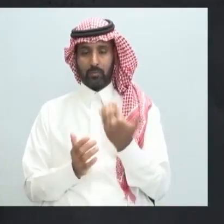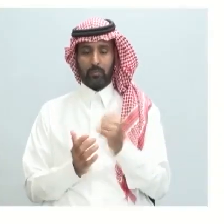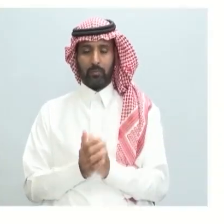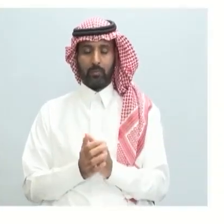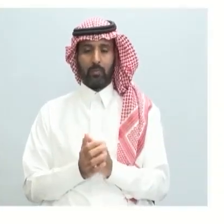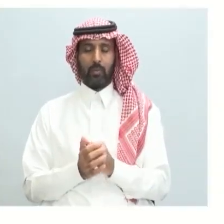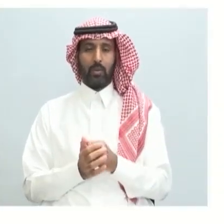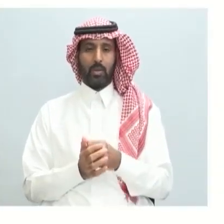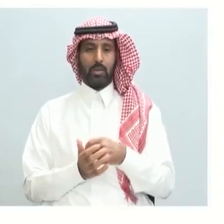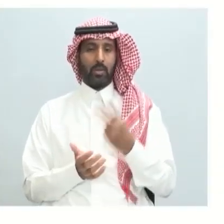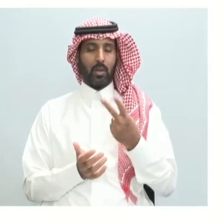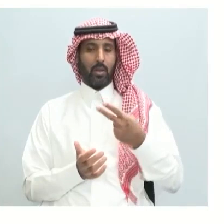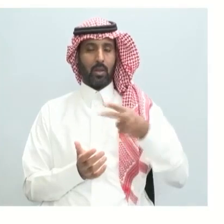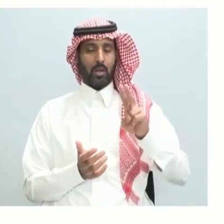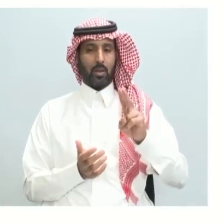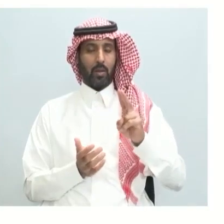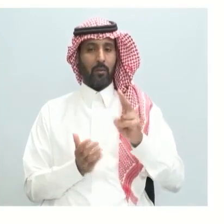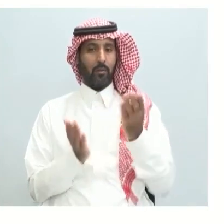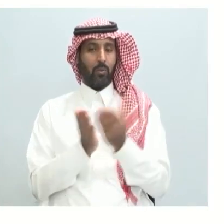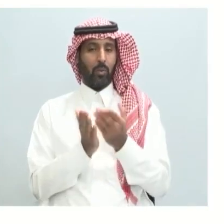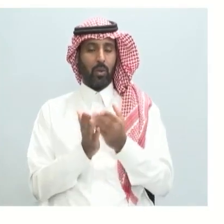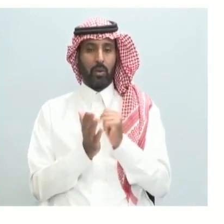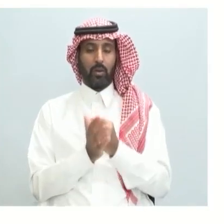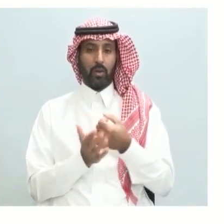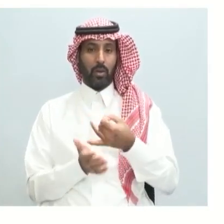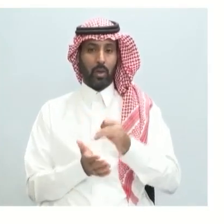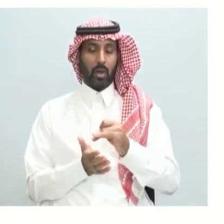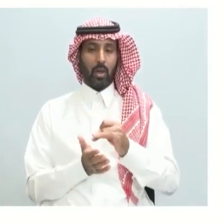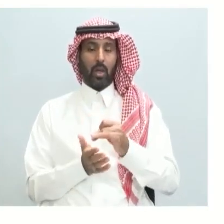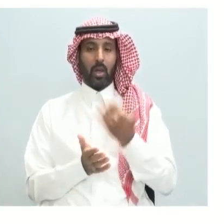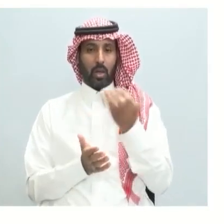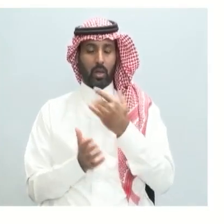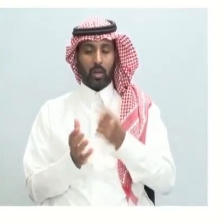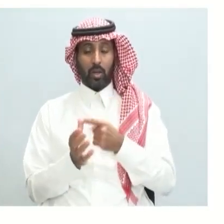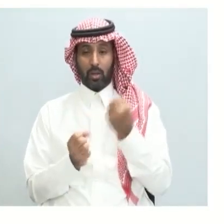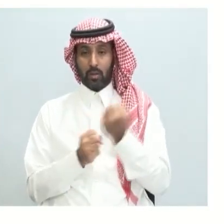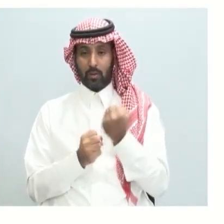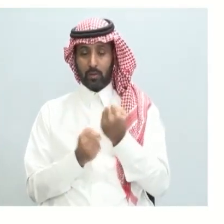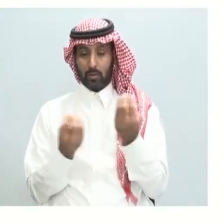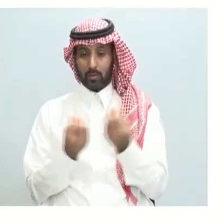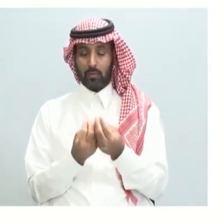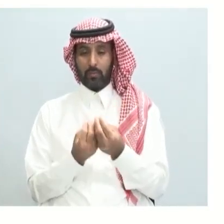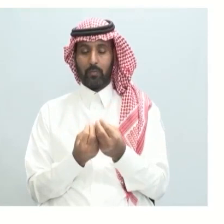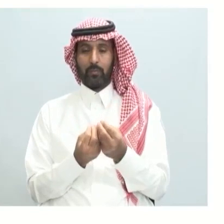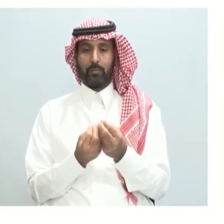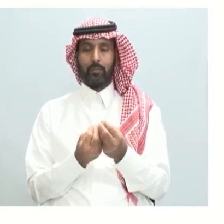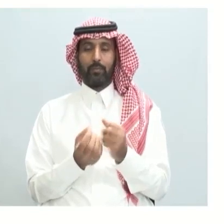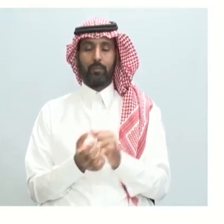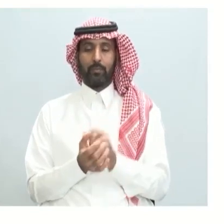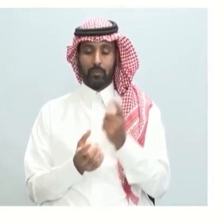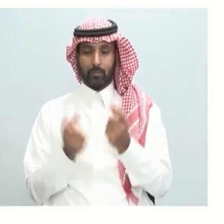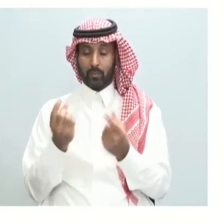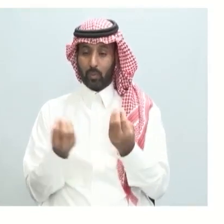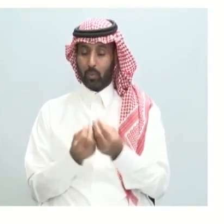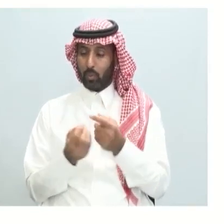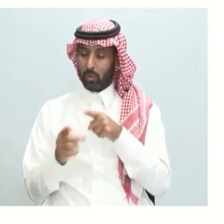the second lesson of Unit 3. We'll be taking the pair work, which means that you will be working in pairs, you and